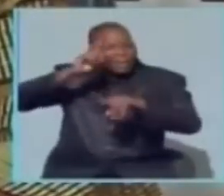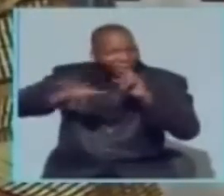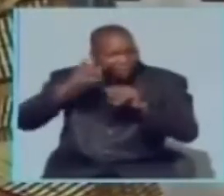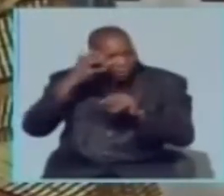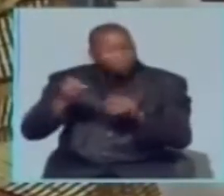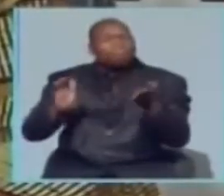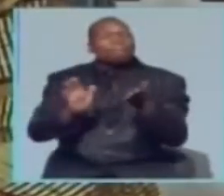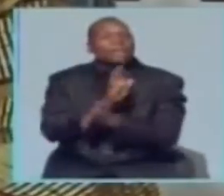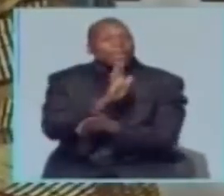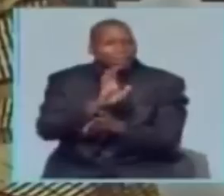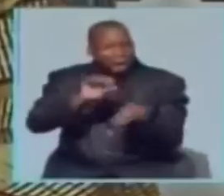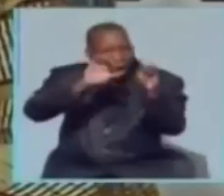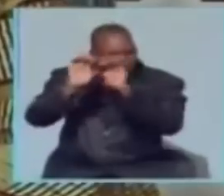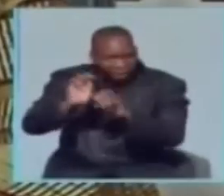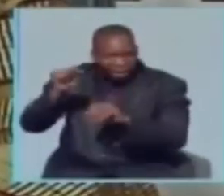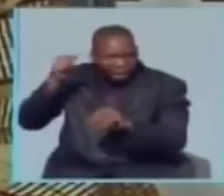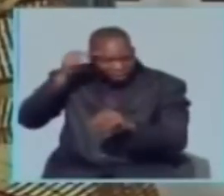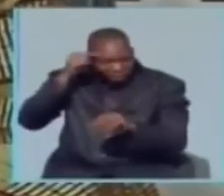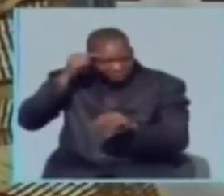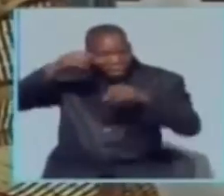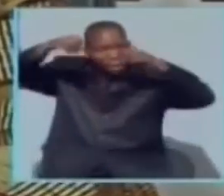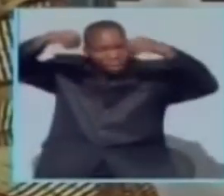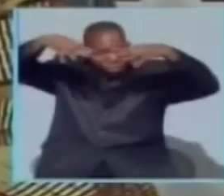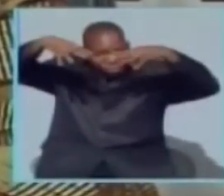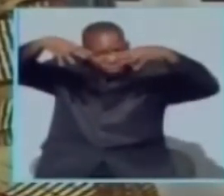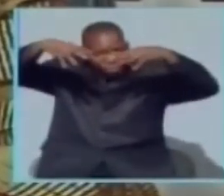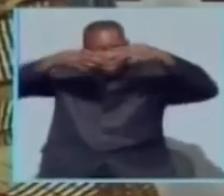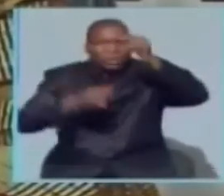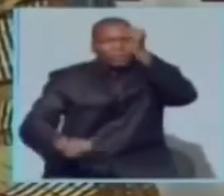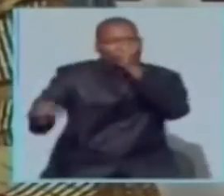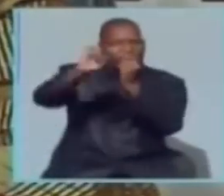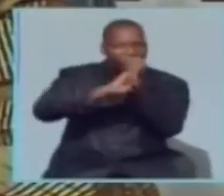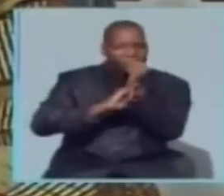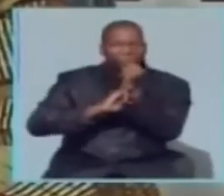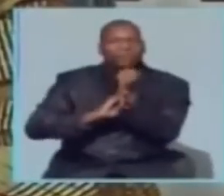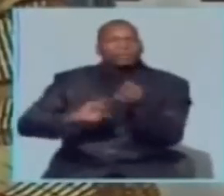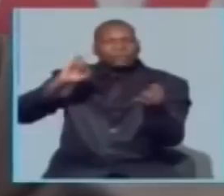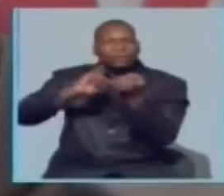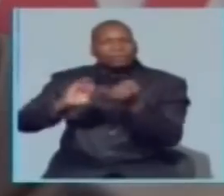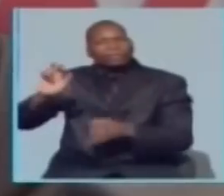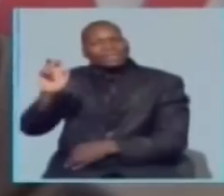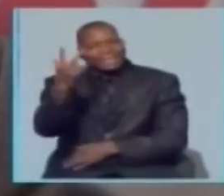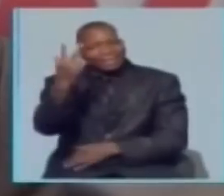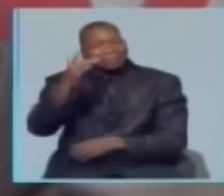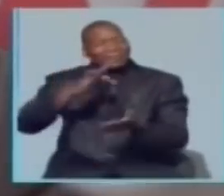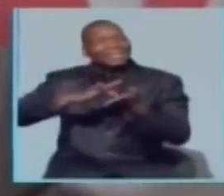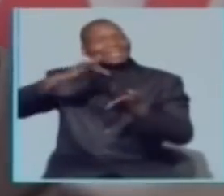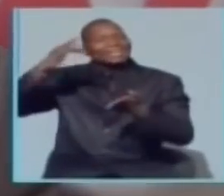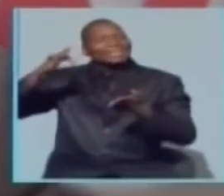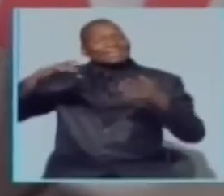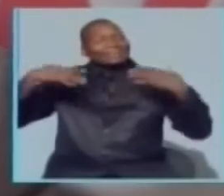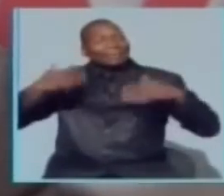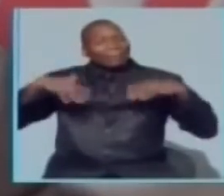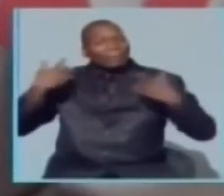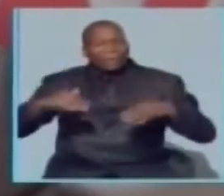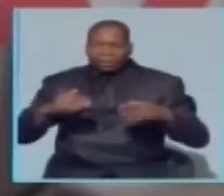very quickly and began to import power from the 3rd of September at an extremely great cost to this country. I